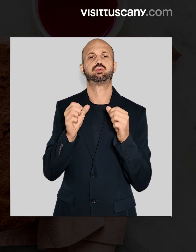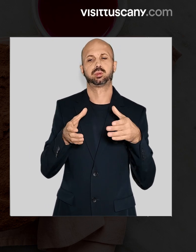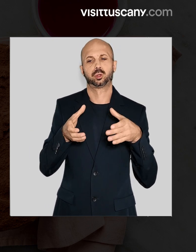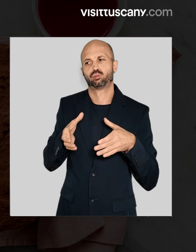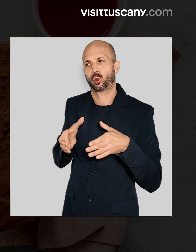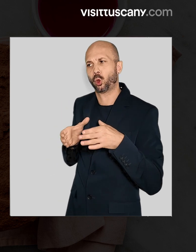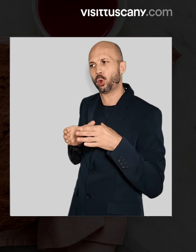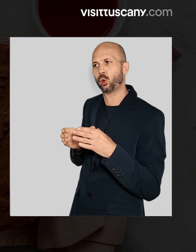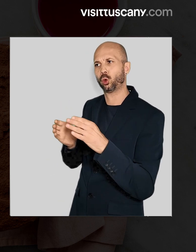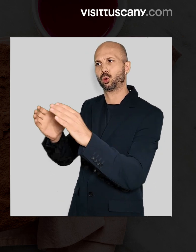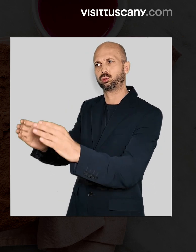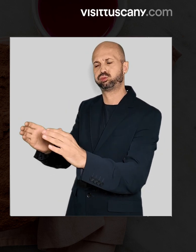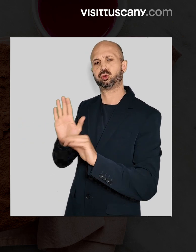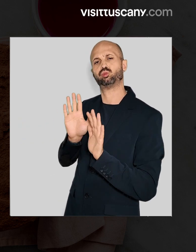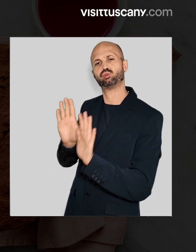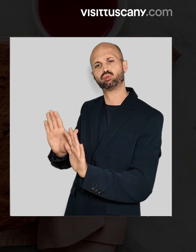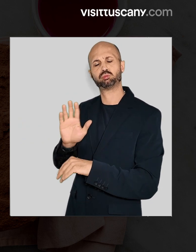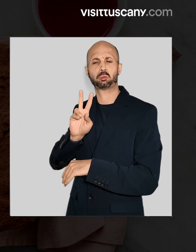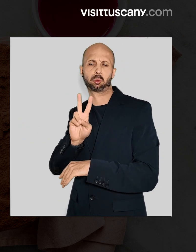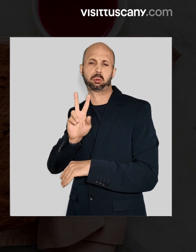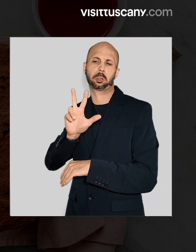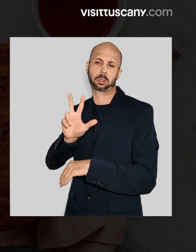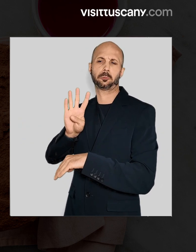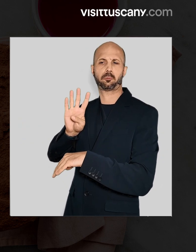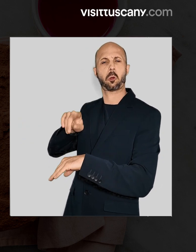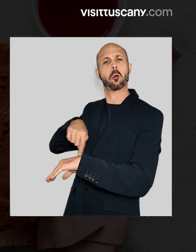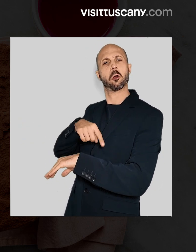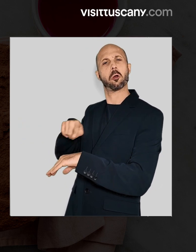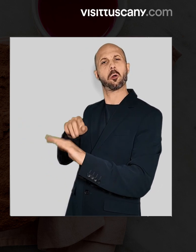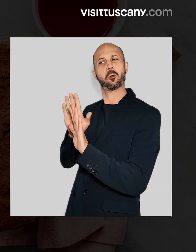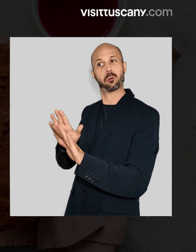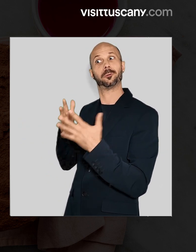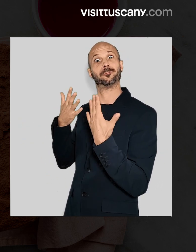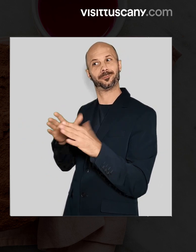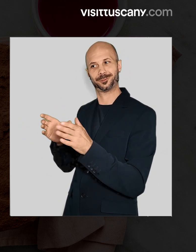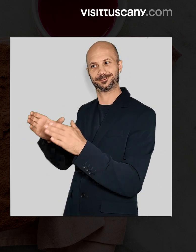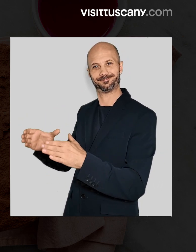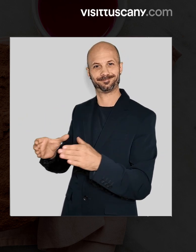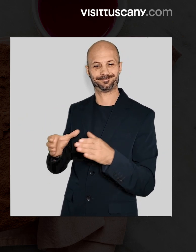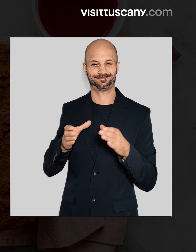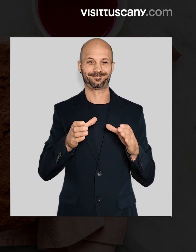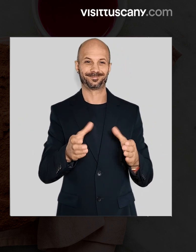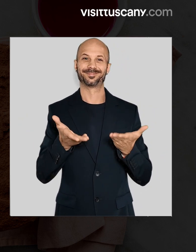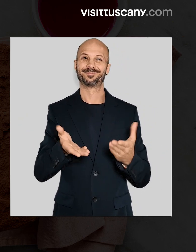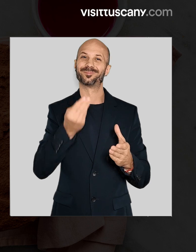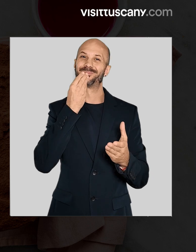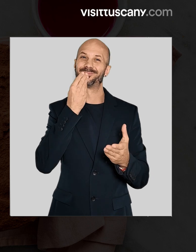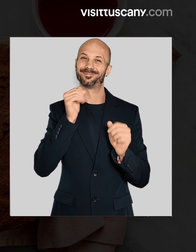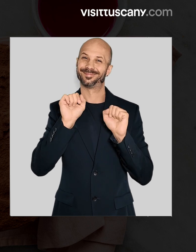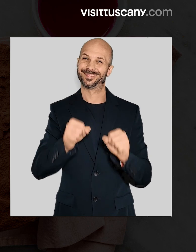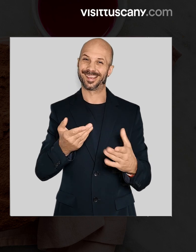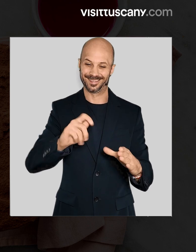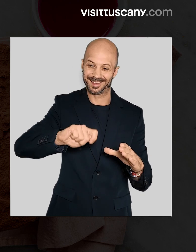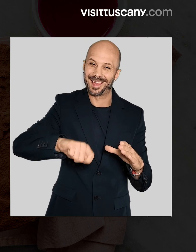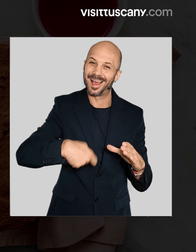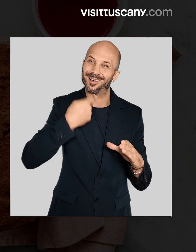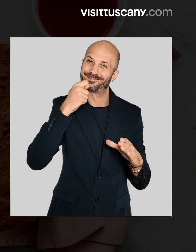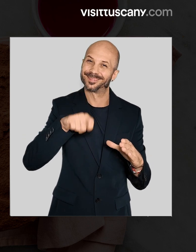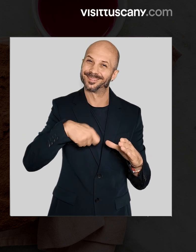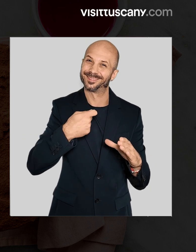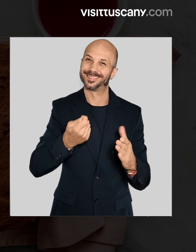Dust the surface with cocoa powder and let the zuppa inglese sit in the fridge for a few hours before serving.